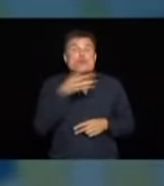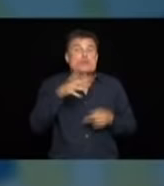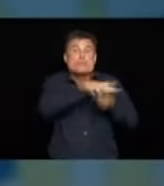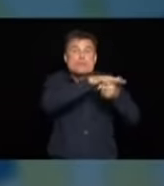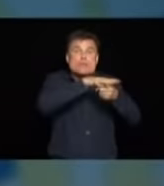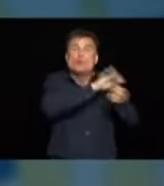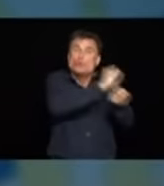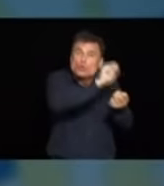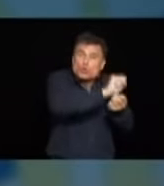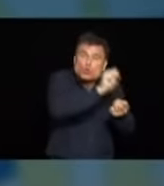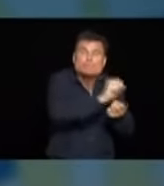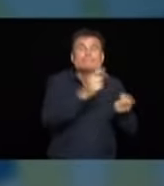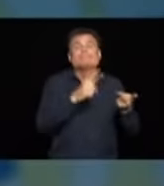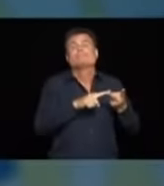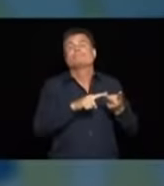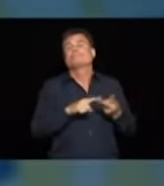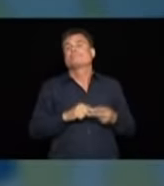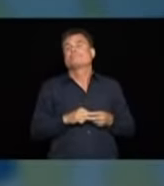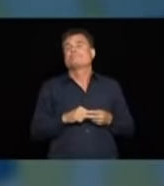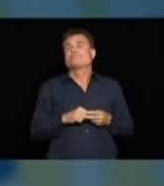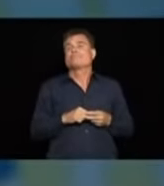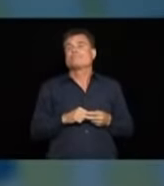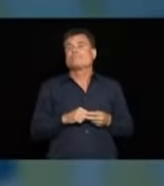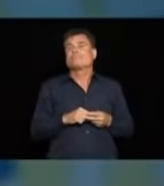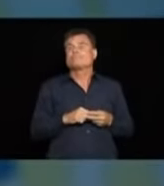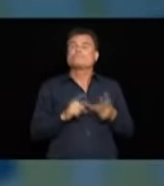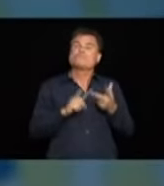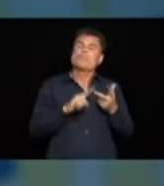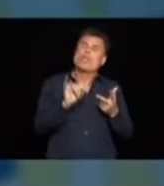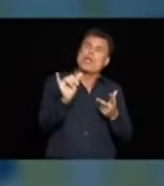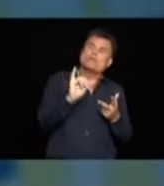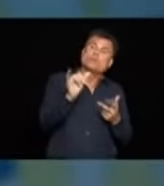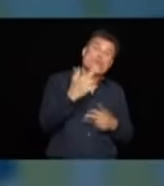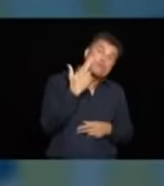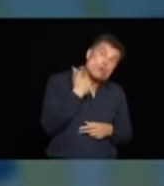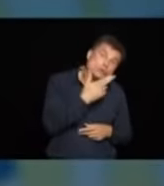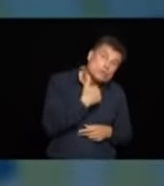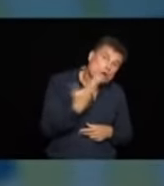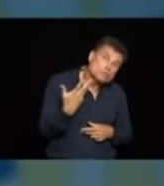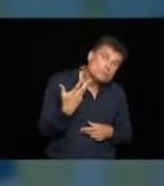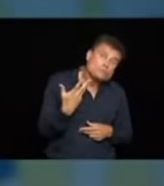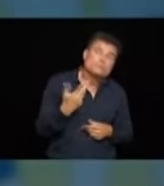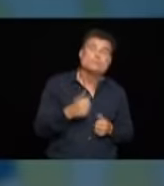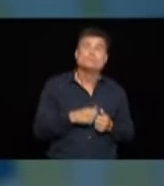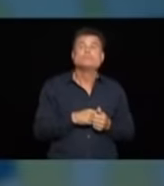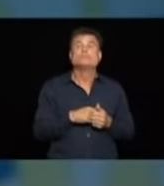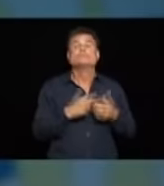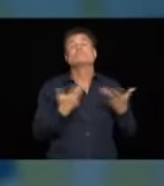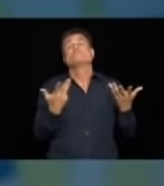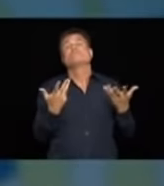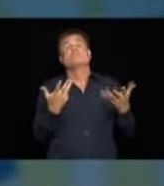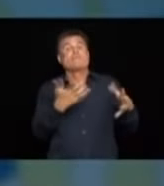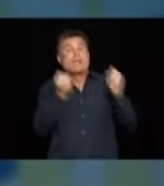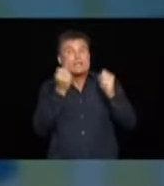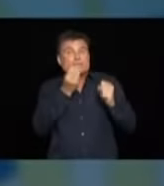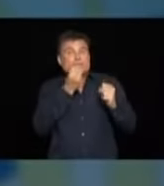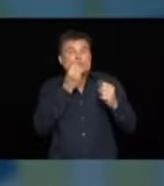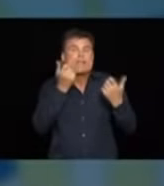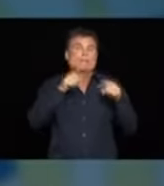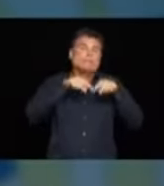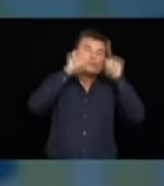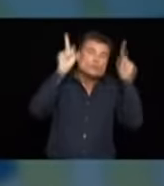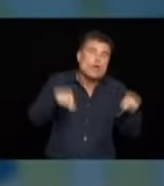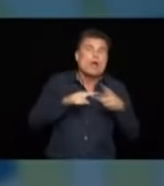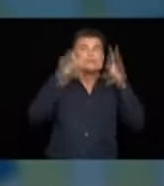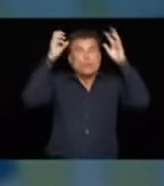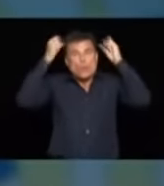agricultural plants. We've also seen transmission between workers in settings from restaurants to fast food restaurants,